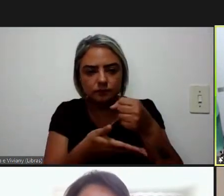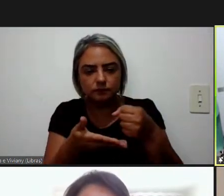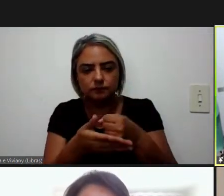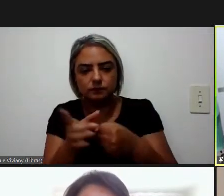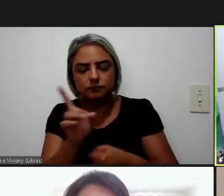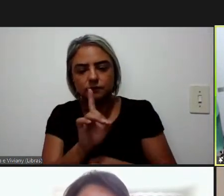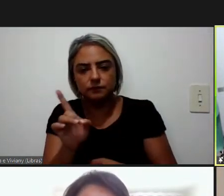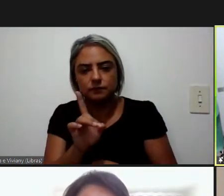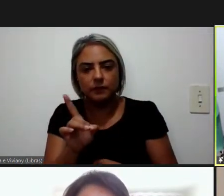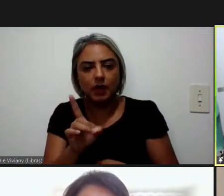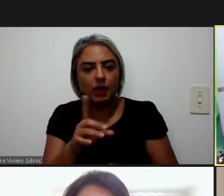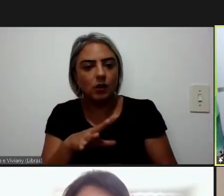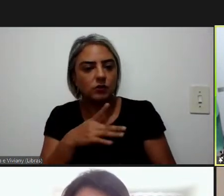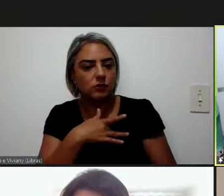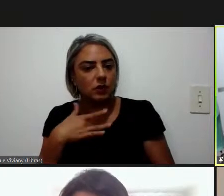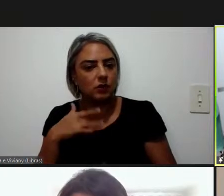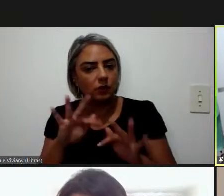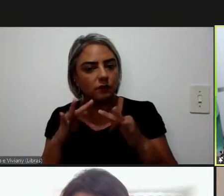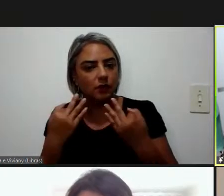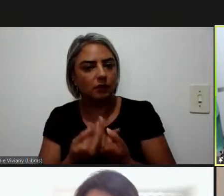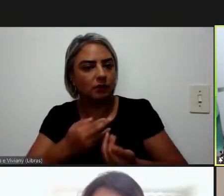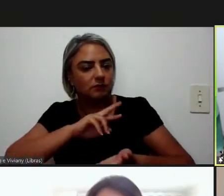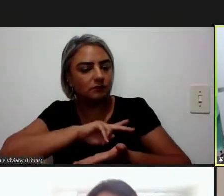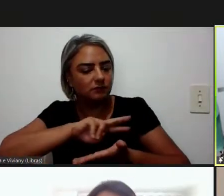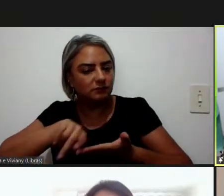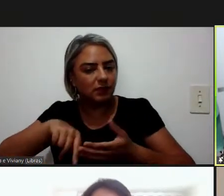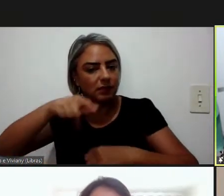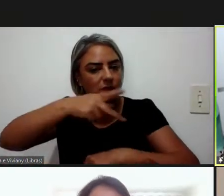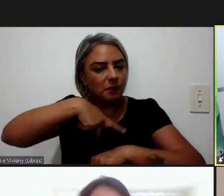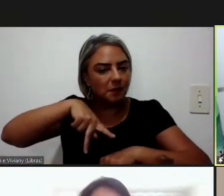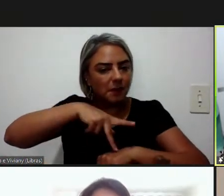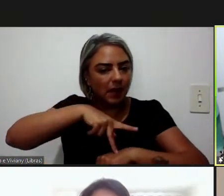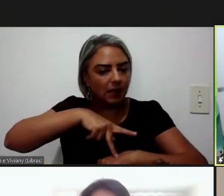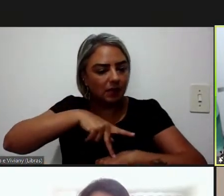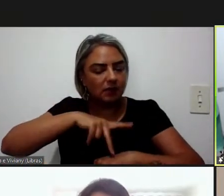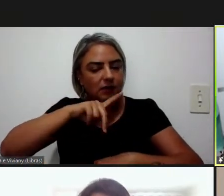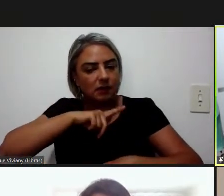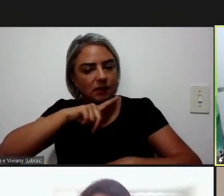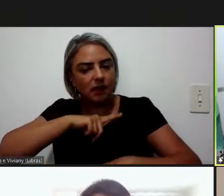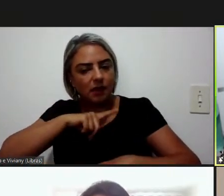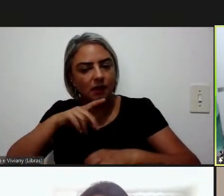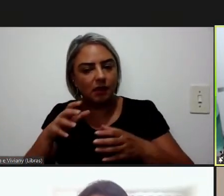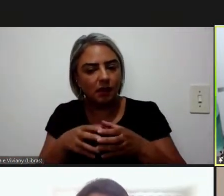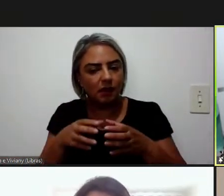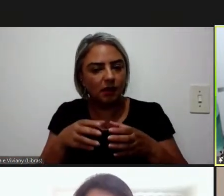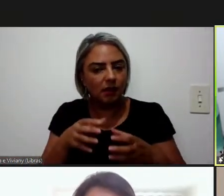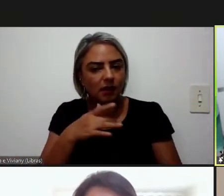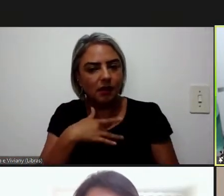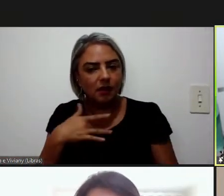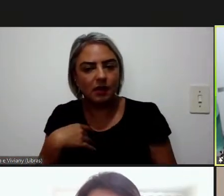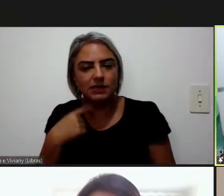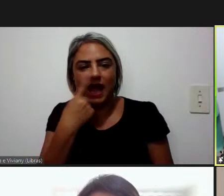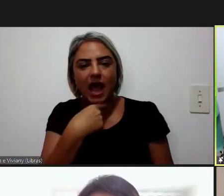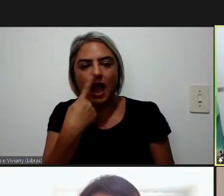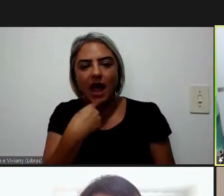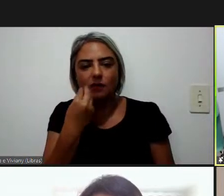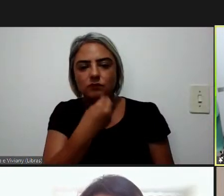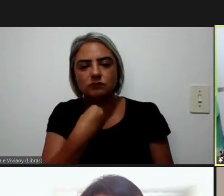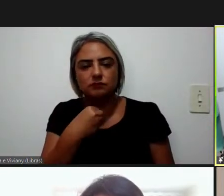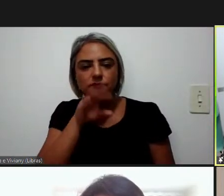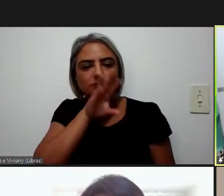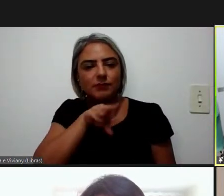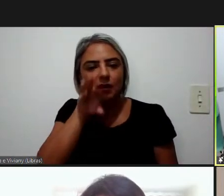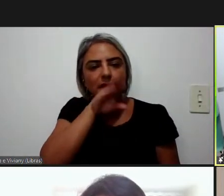that work with primary health care that didn't work with family because we have a lot of diversity. We have an